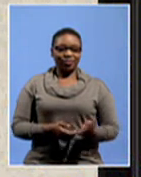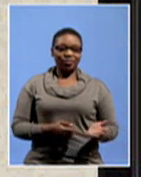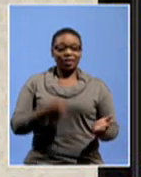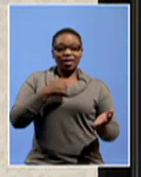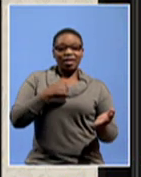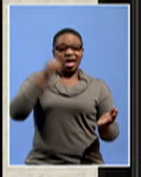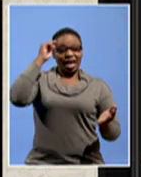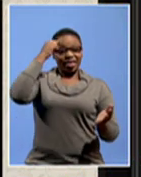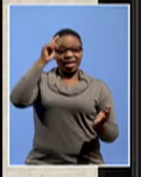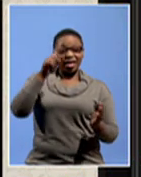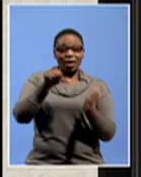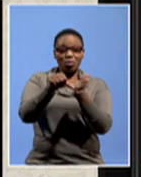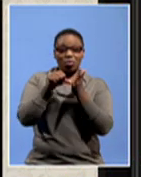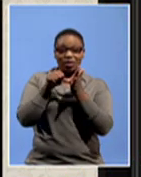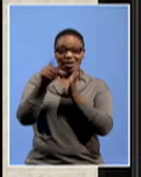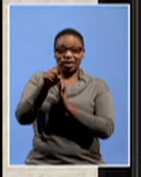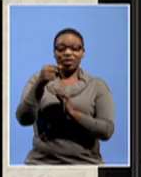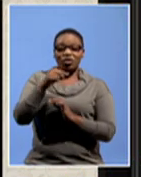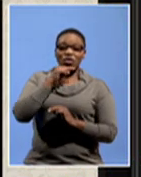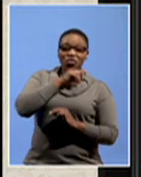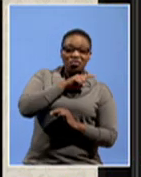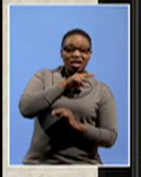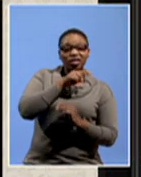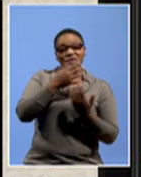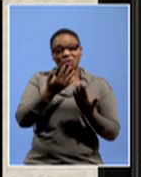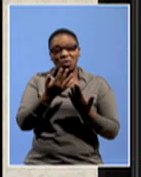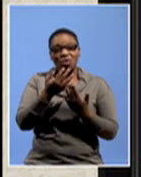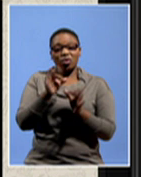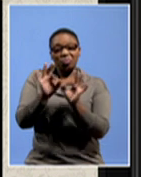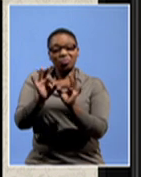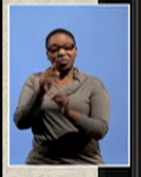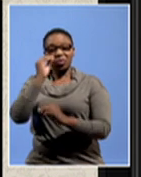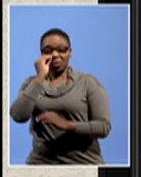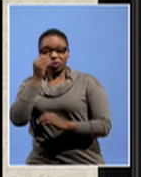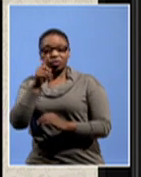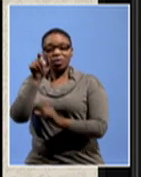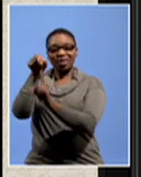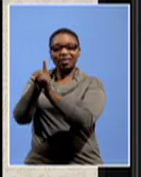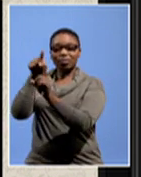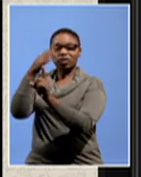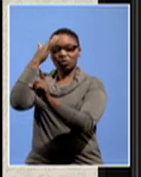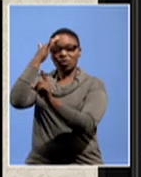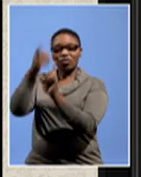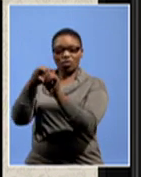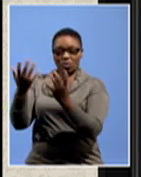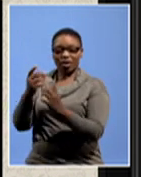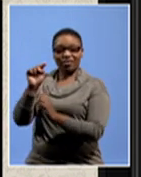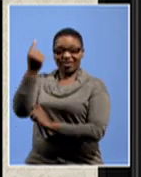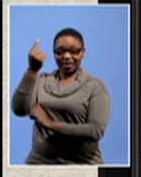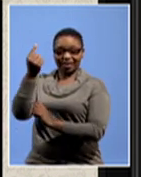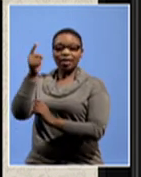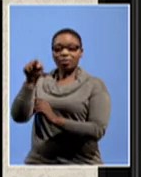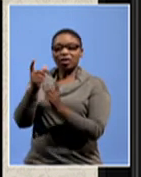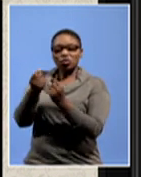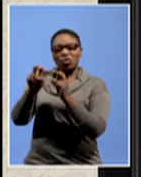I think what is important when it comes to fake and authentic news is that one must know their sources firstly, and you must